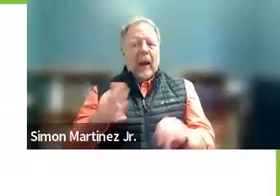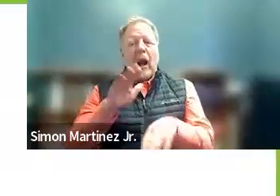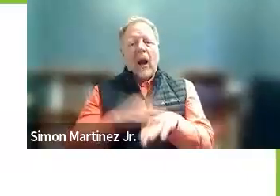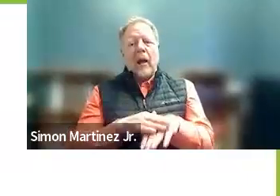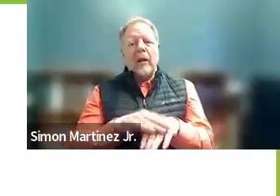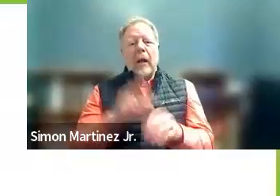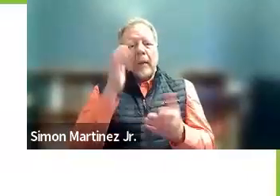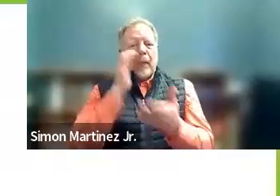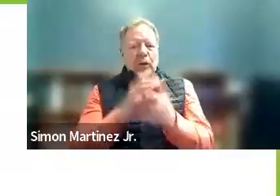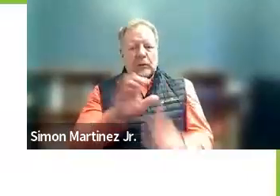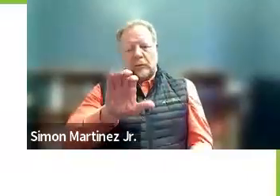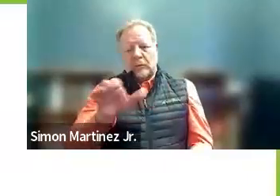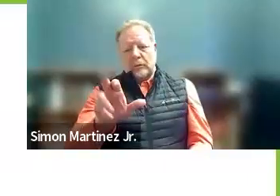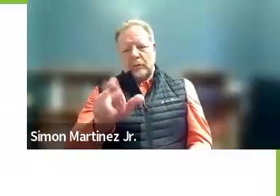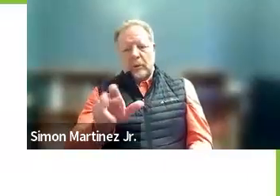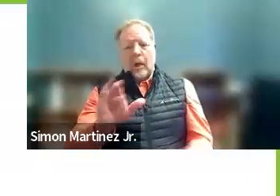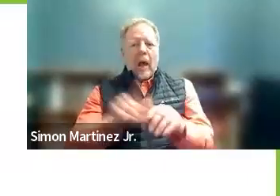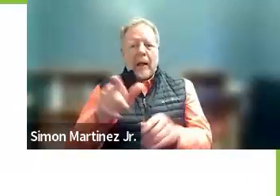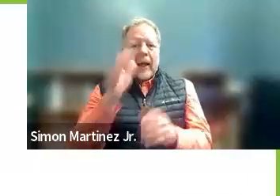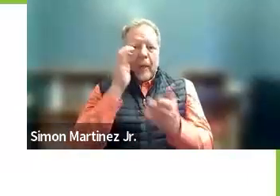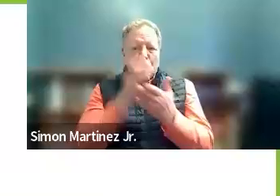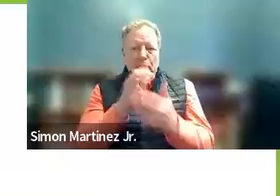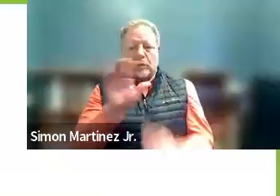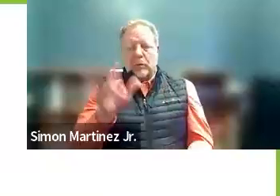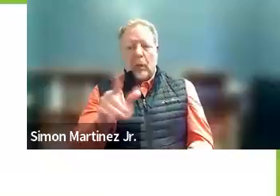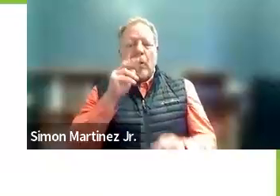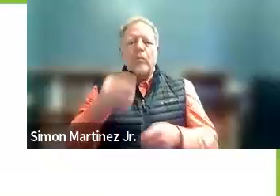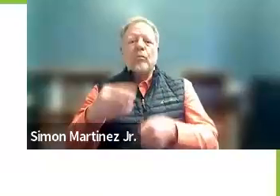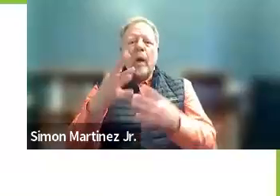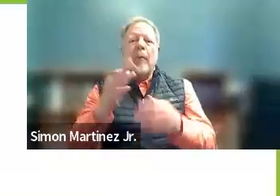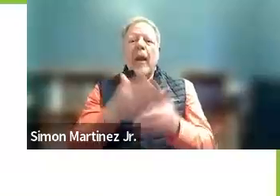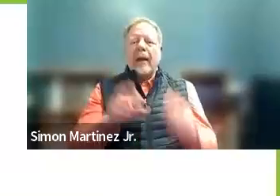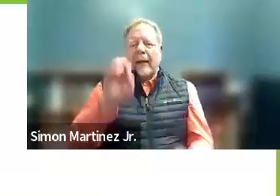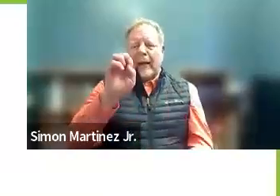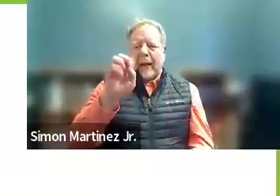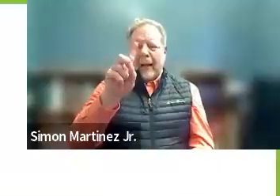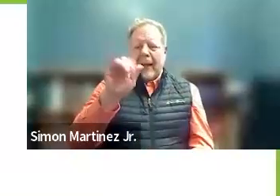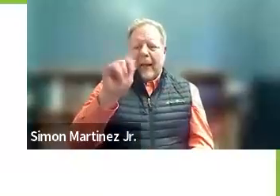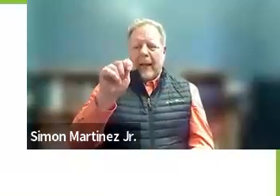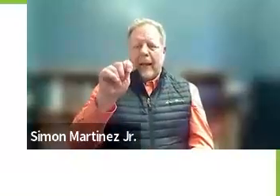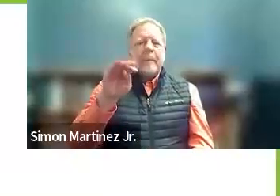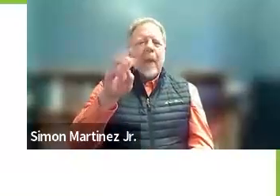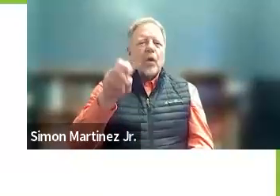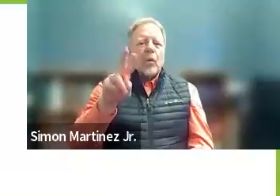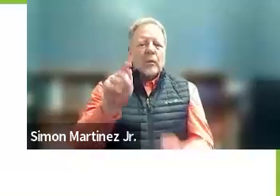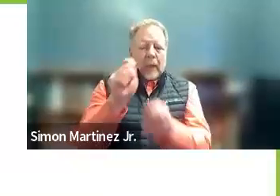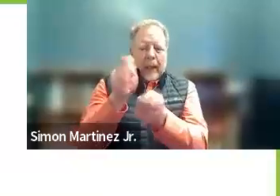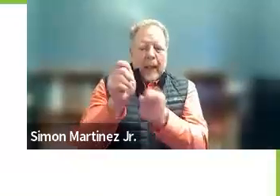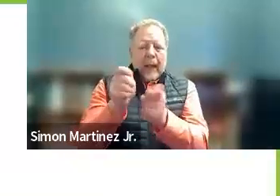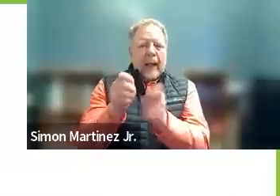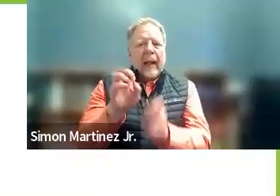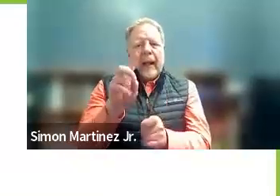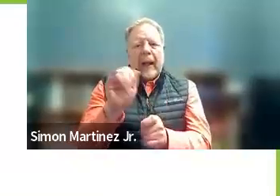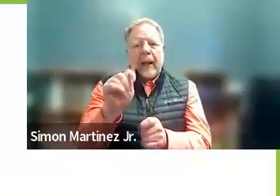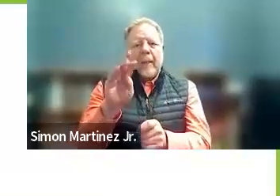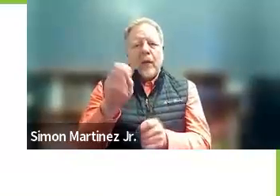on an image will show you, we'll bring up a kind of an edit menu where you can format the image or do different